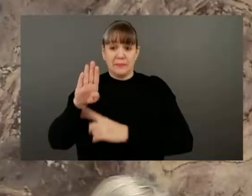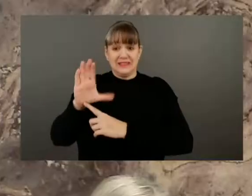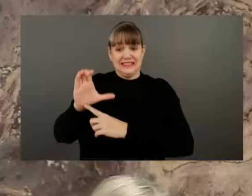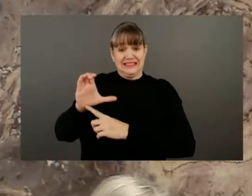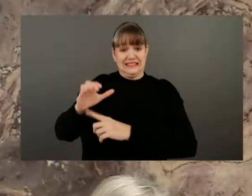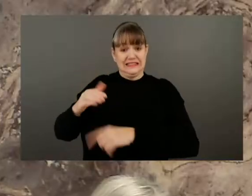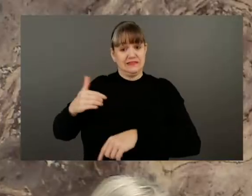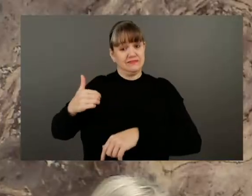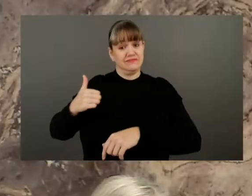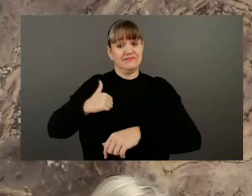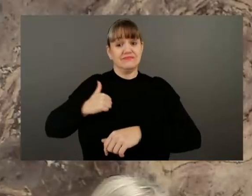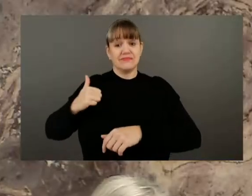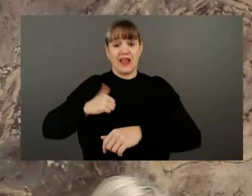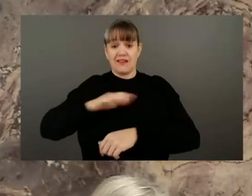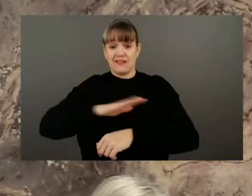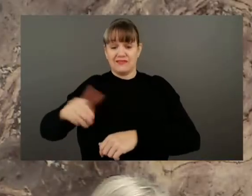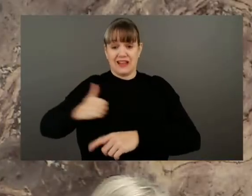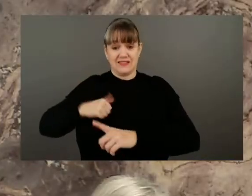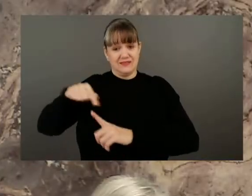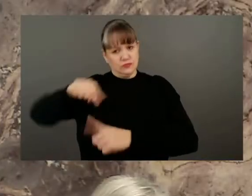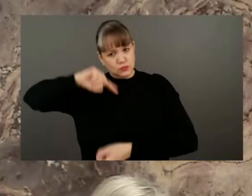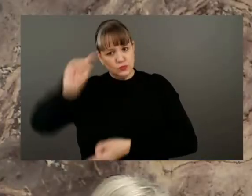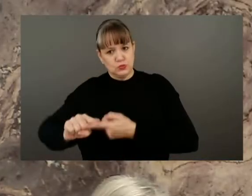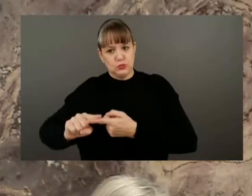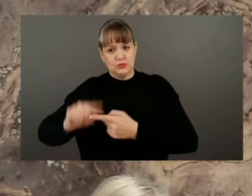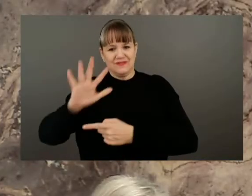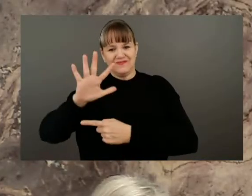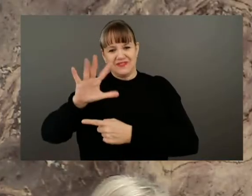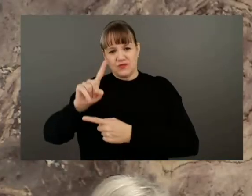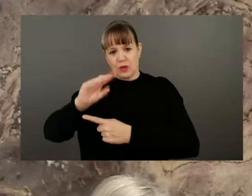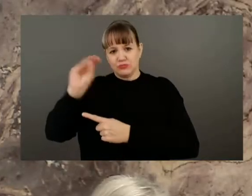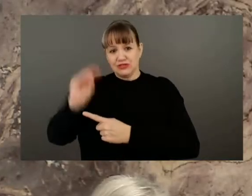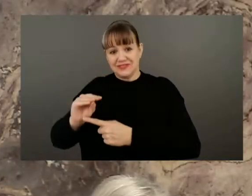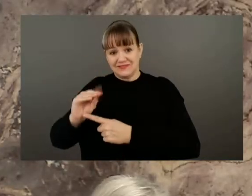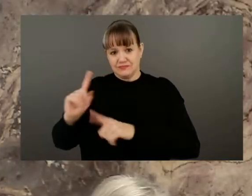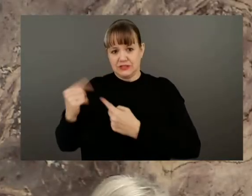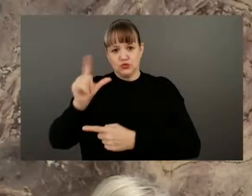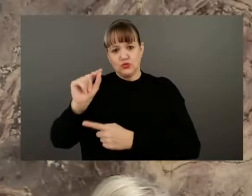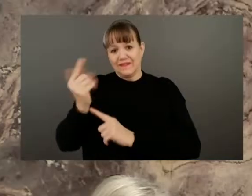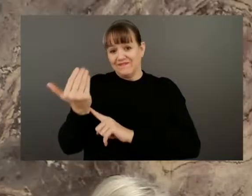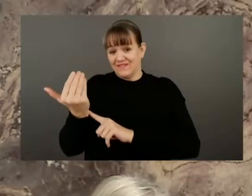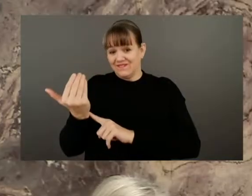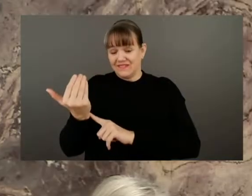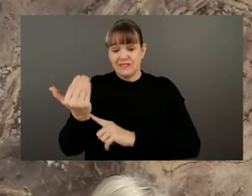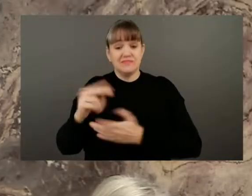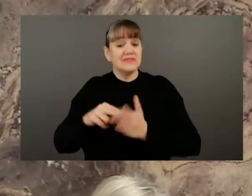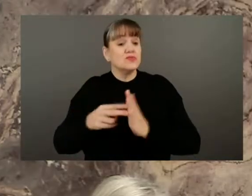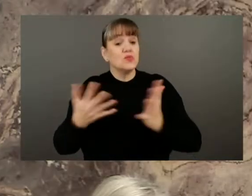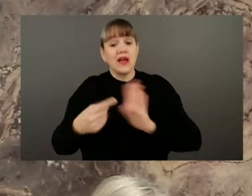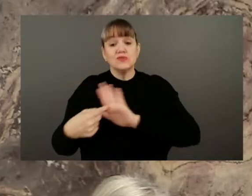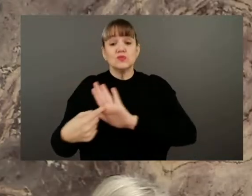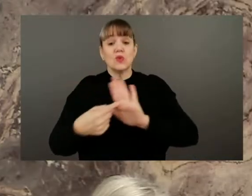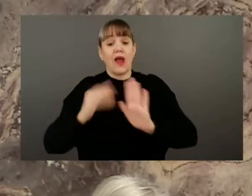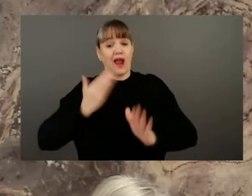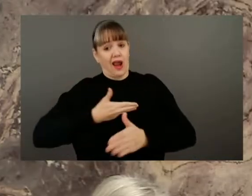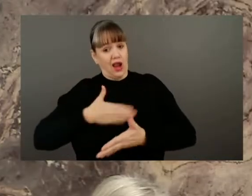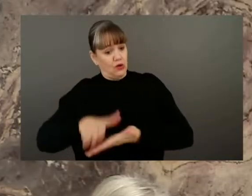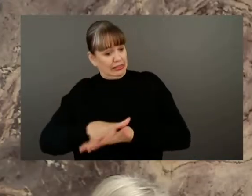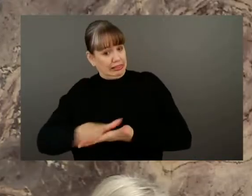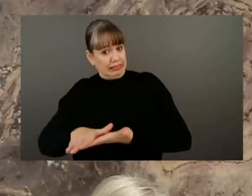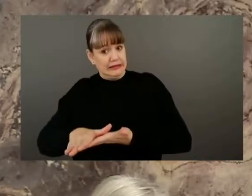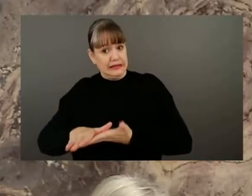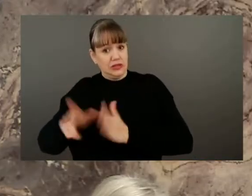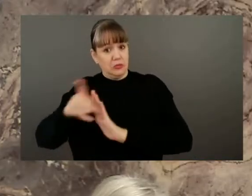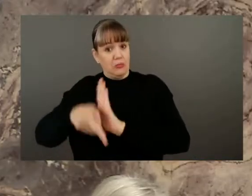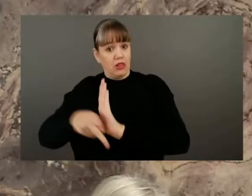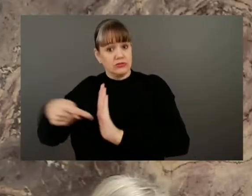which reflects the policies, the Clean BC policies of the government, and the really exceptional work done in that case by industry to